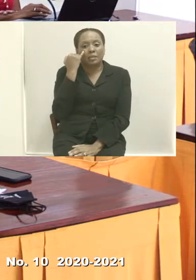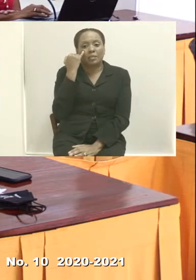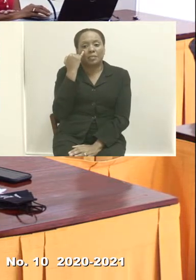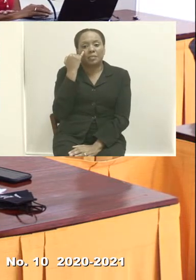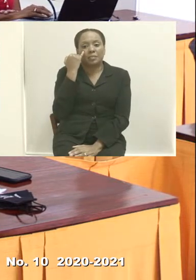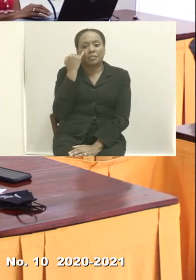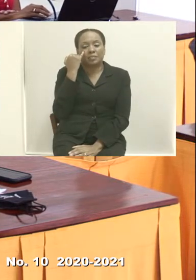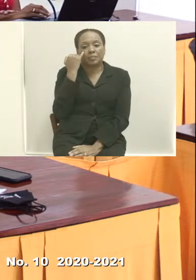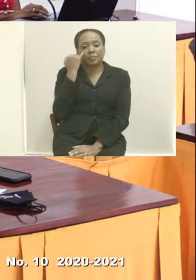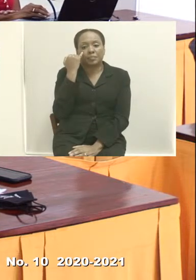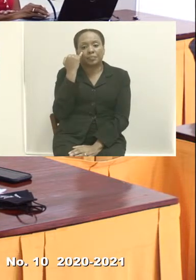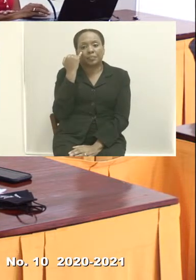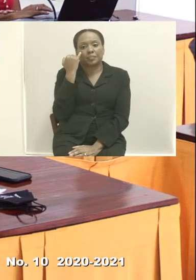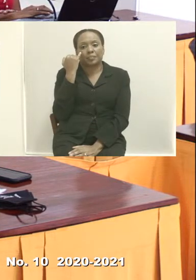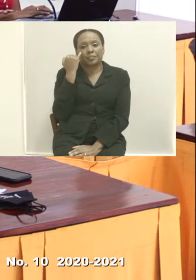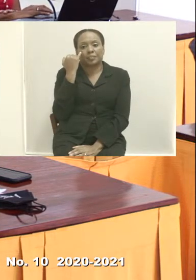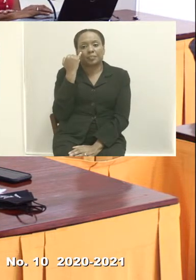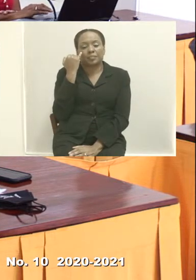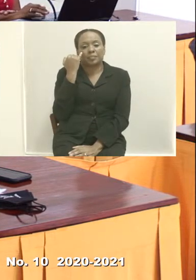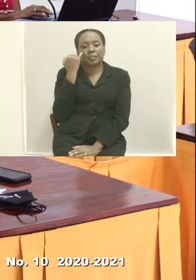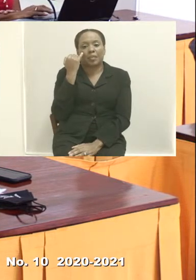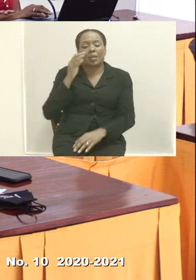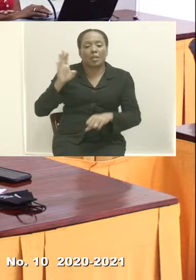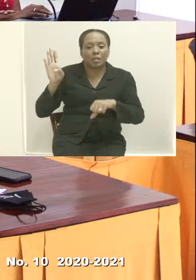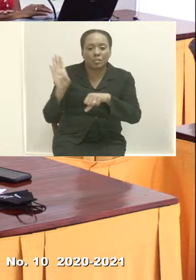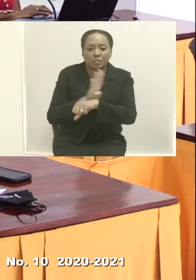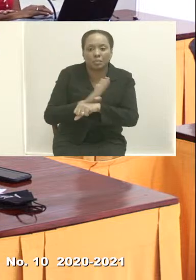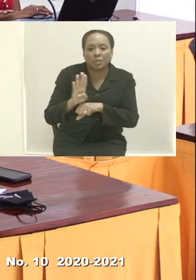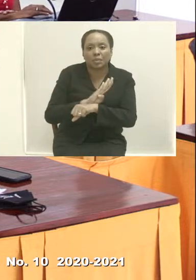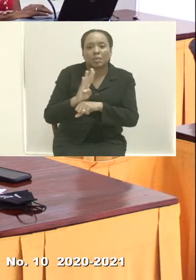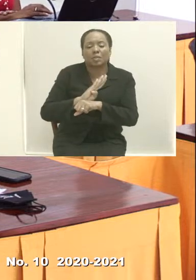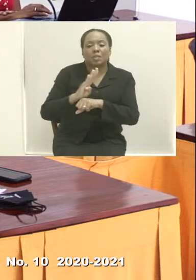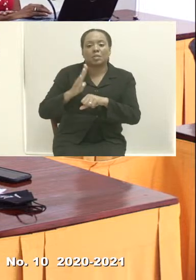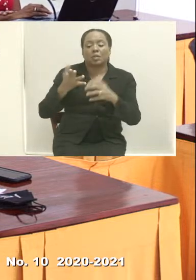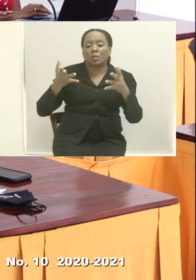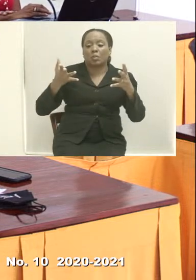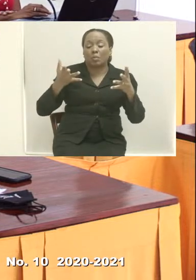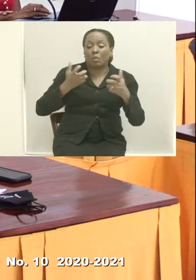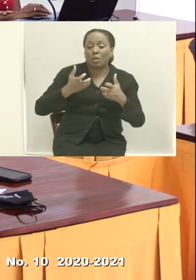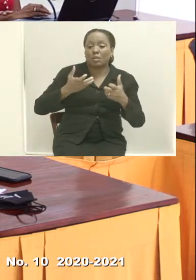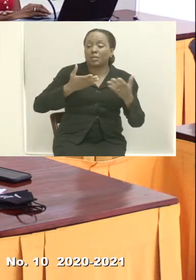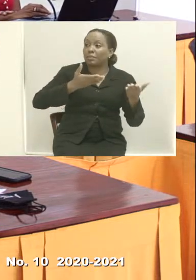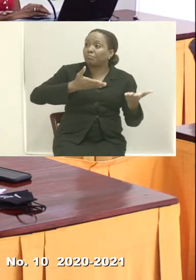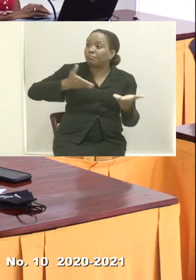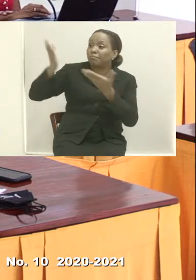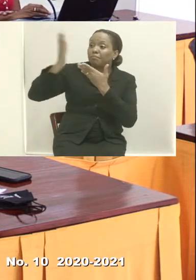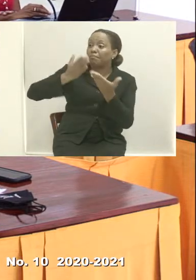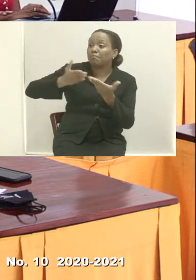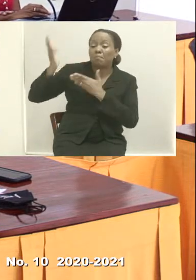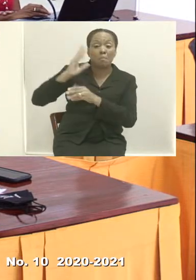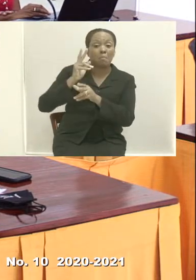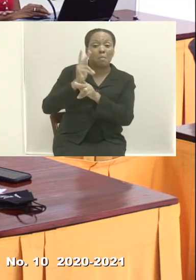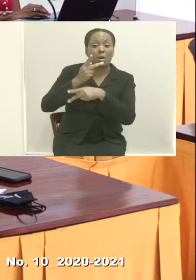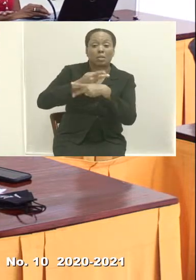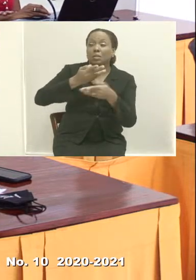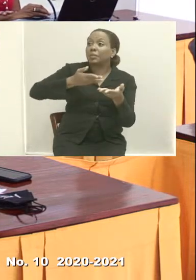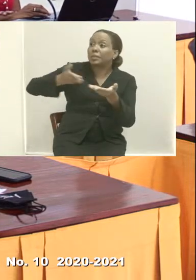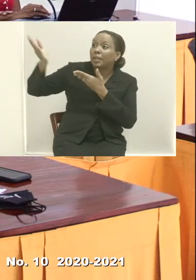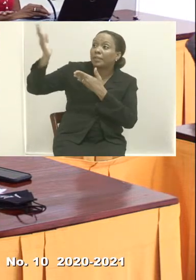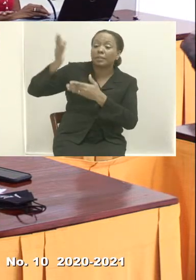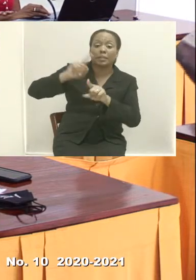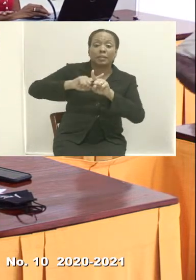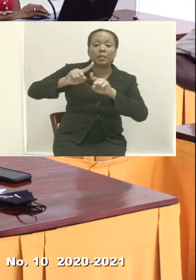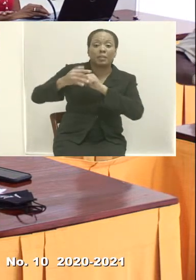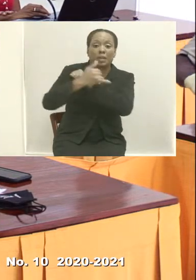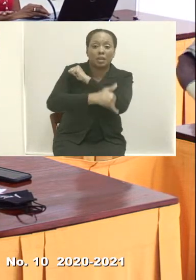potential export level platforms, then, ma'am, it is essentially important that we defeat technical barriers to